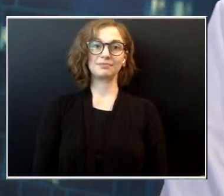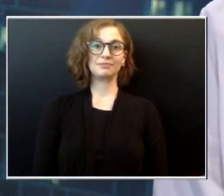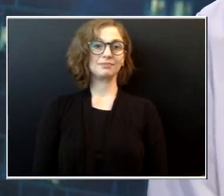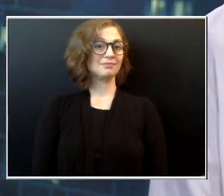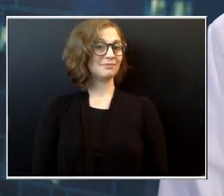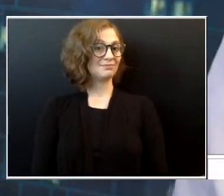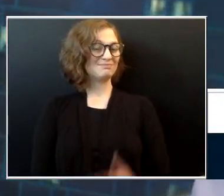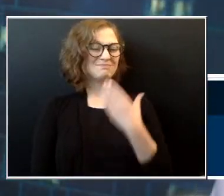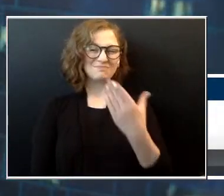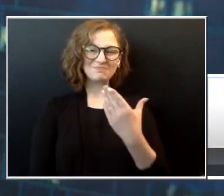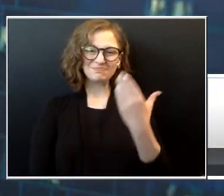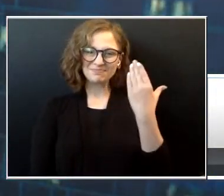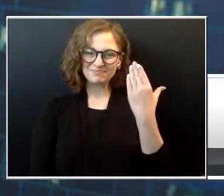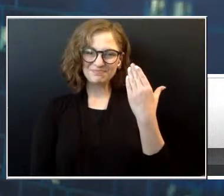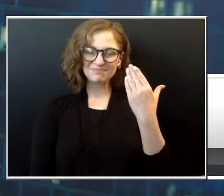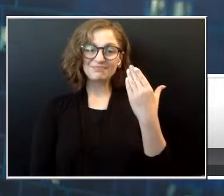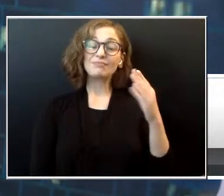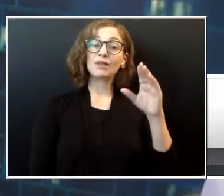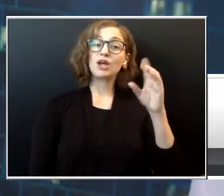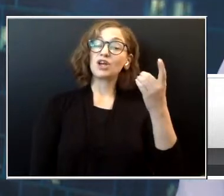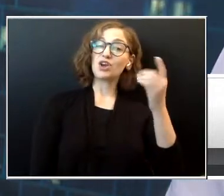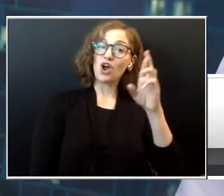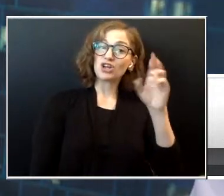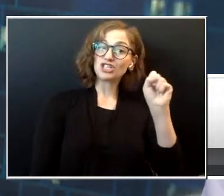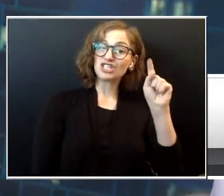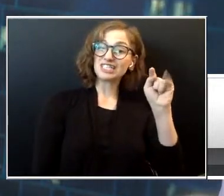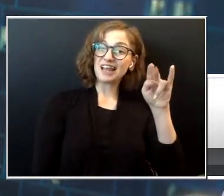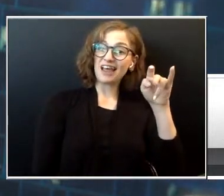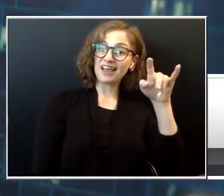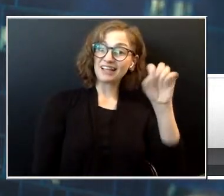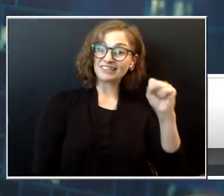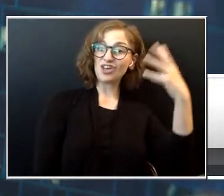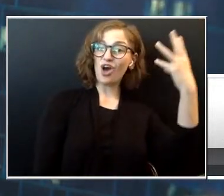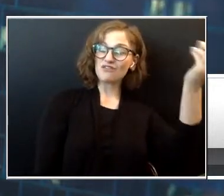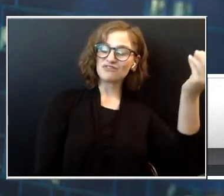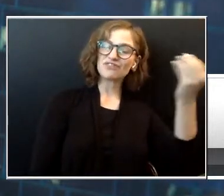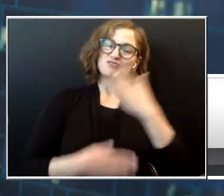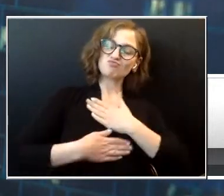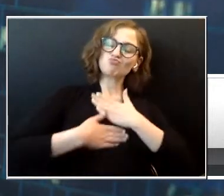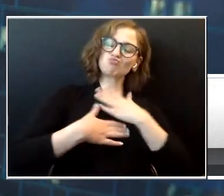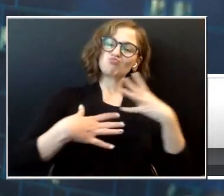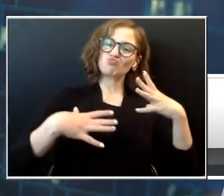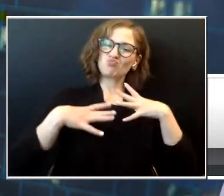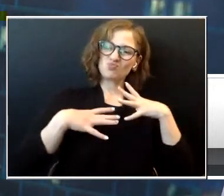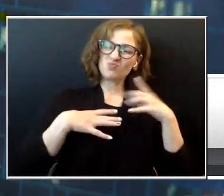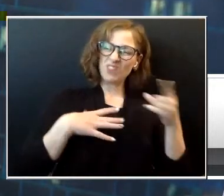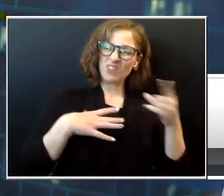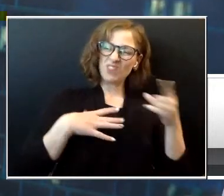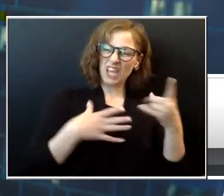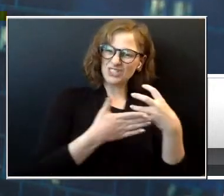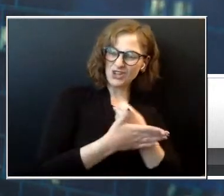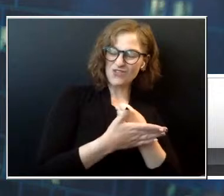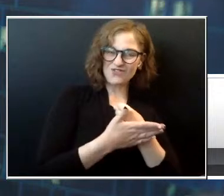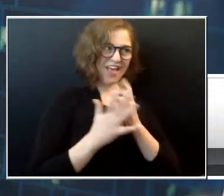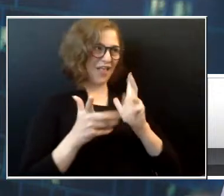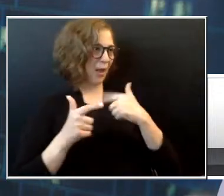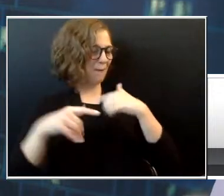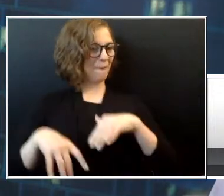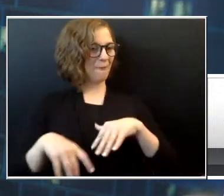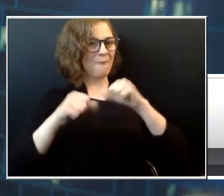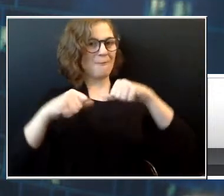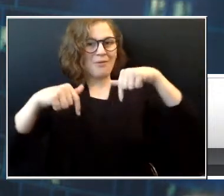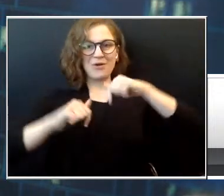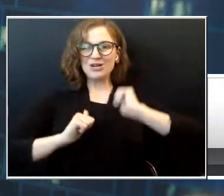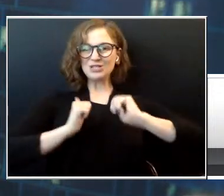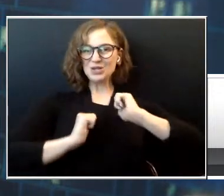Good morning. Dr. Stites is off enjoying his well-deserved vacation right now, and he's left me the keys to the show just one more time.